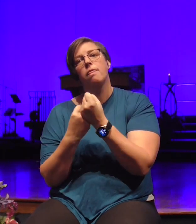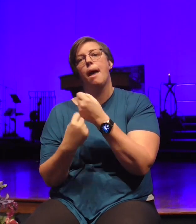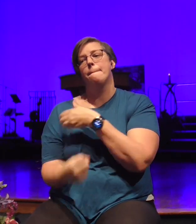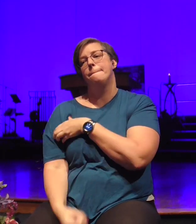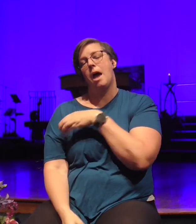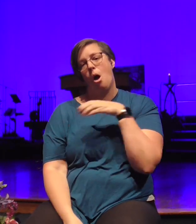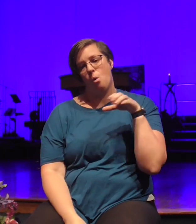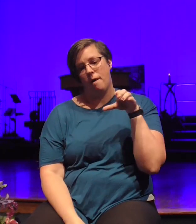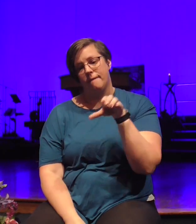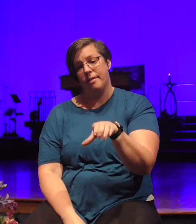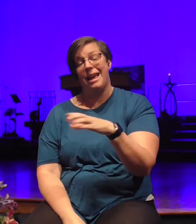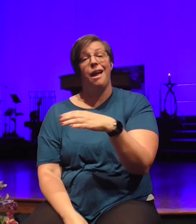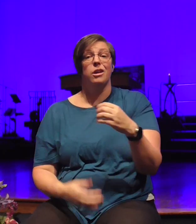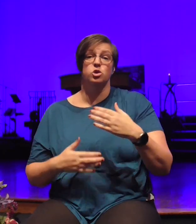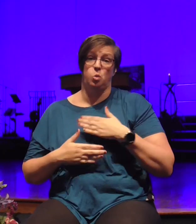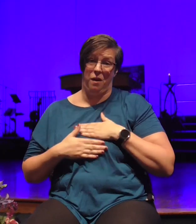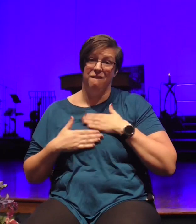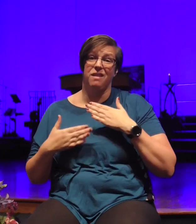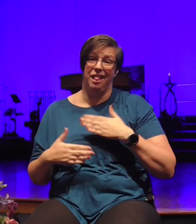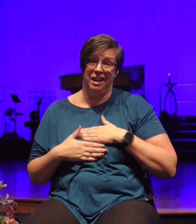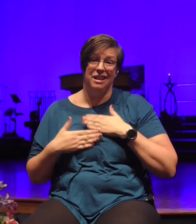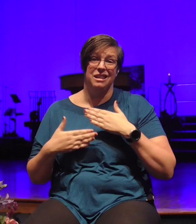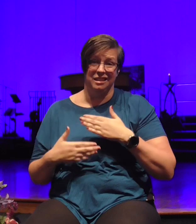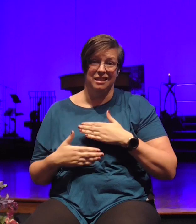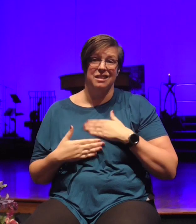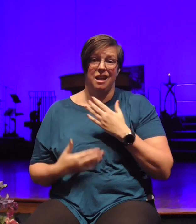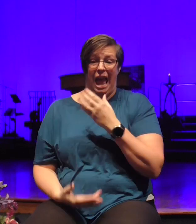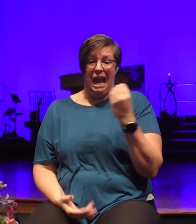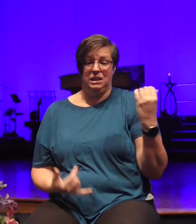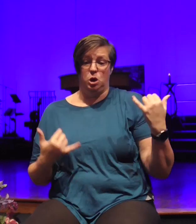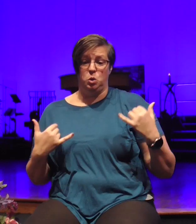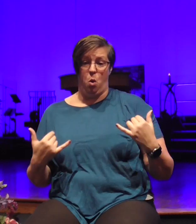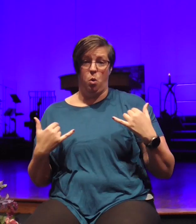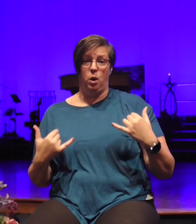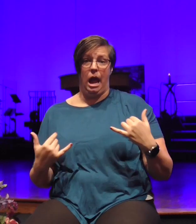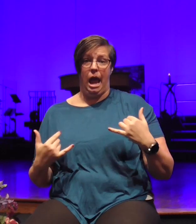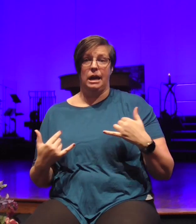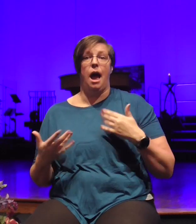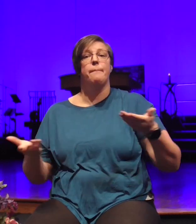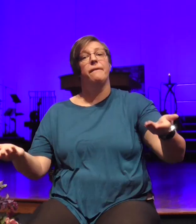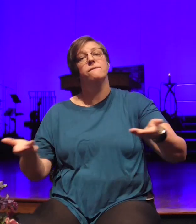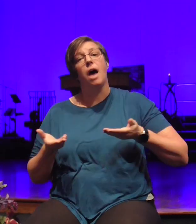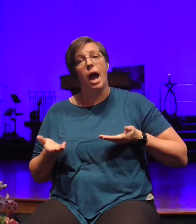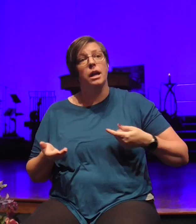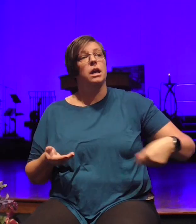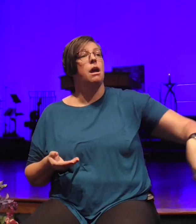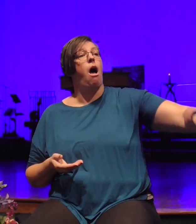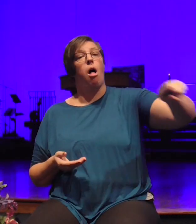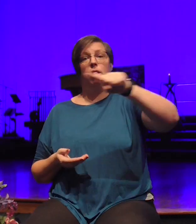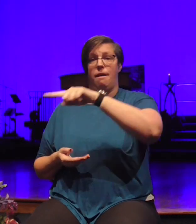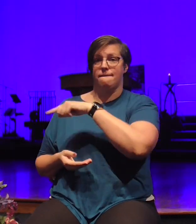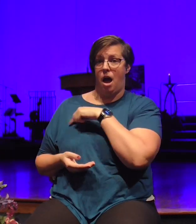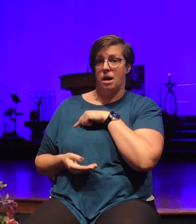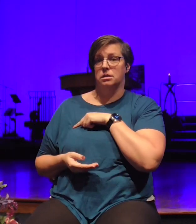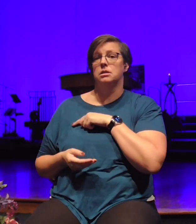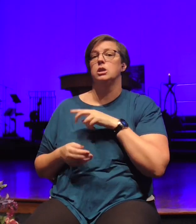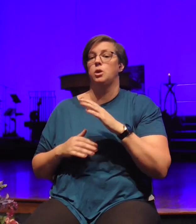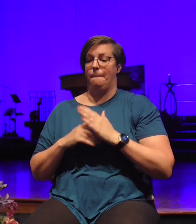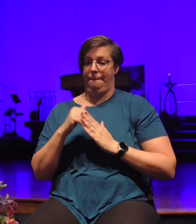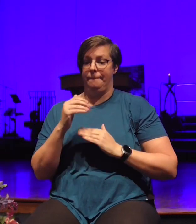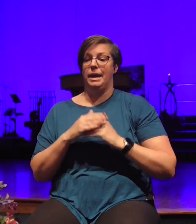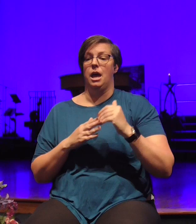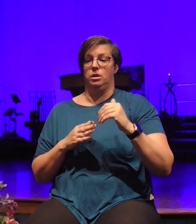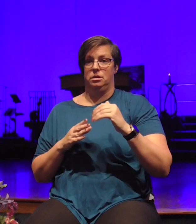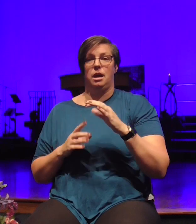and joyfully. And indeed, today, to invite us to build spiritual practice, we're going to do